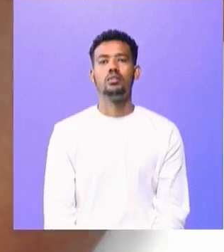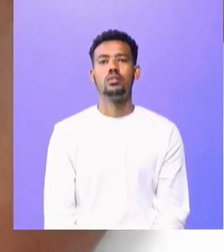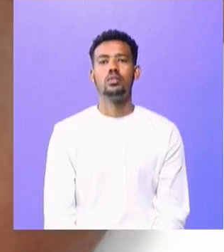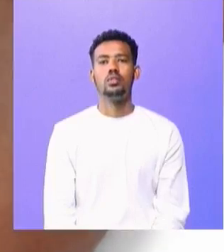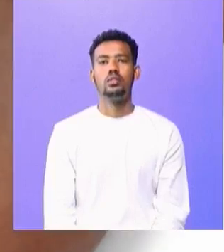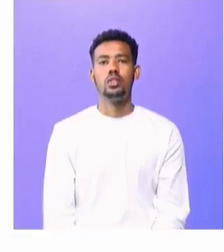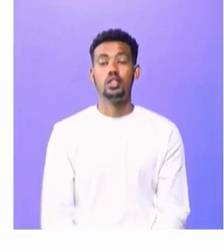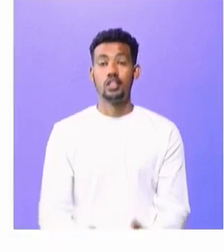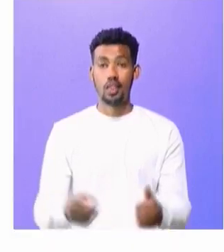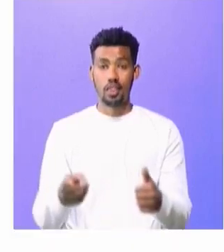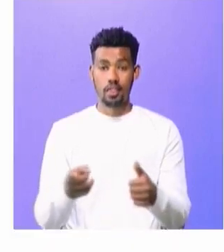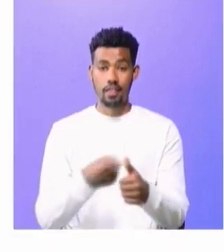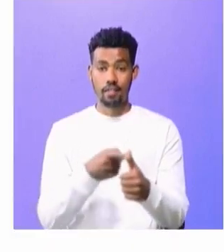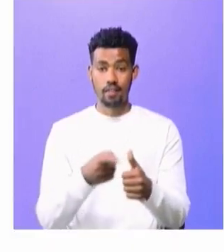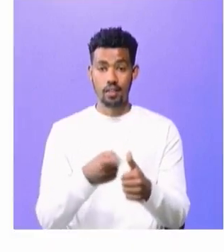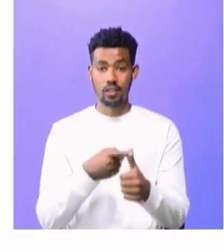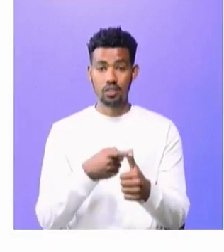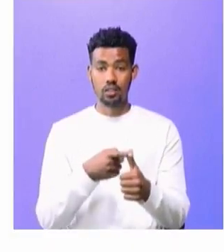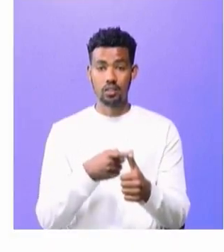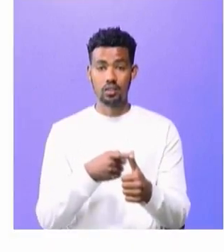the first one, sheep.